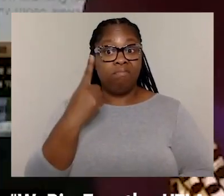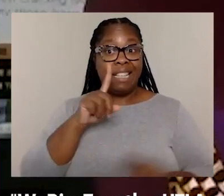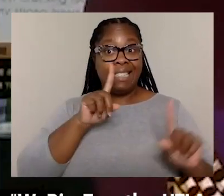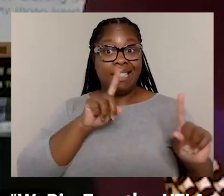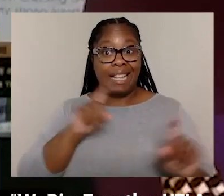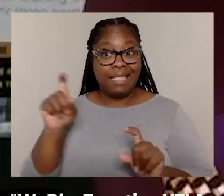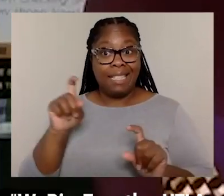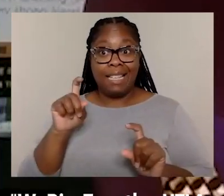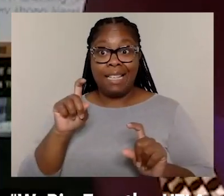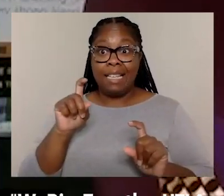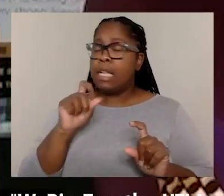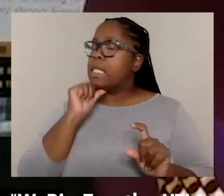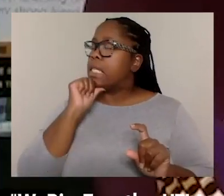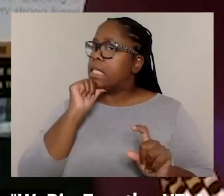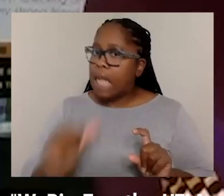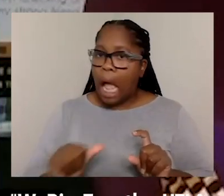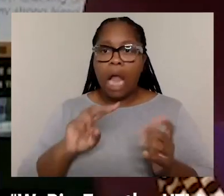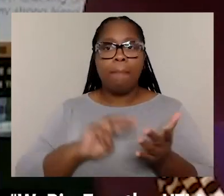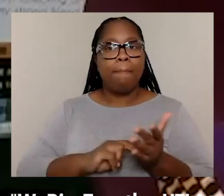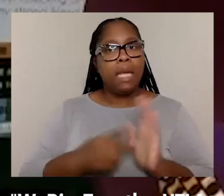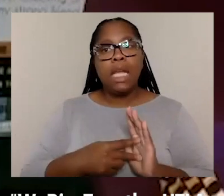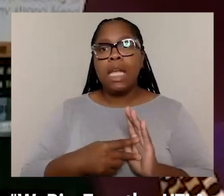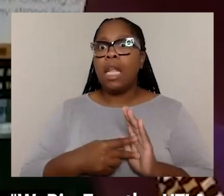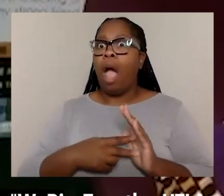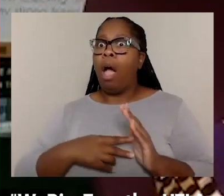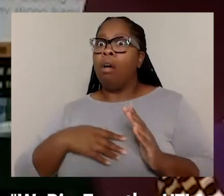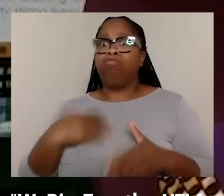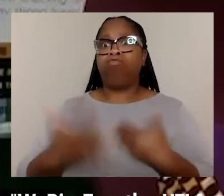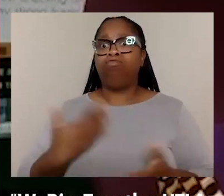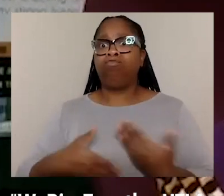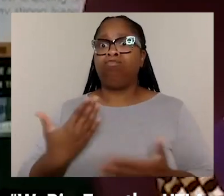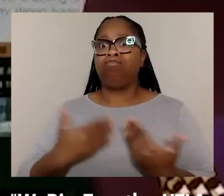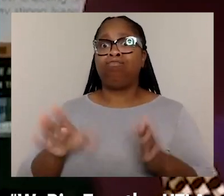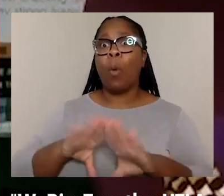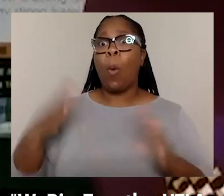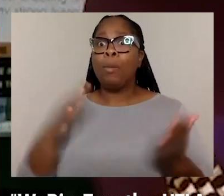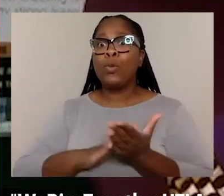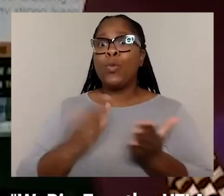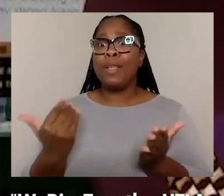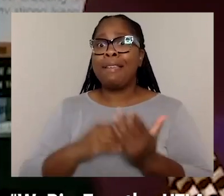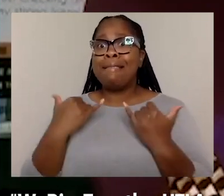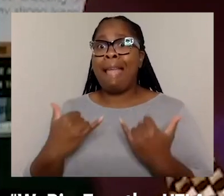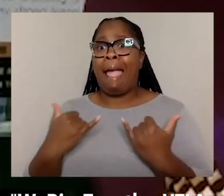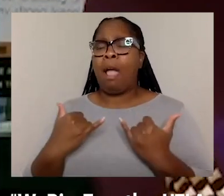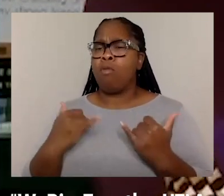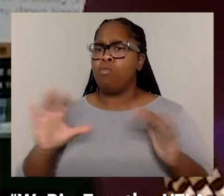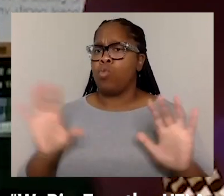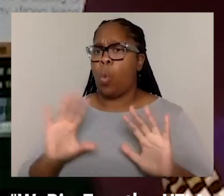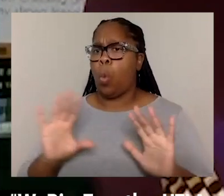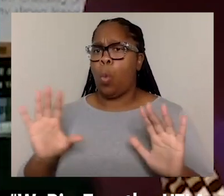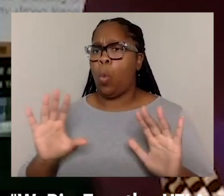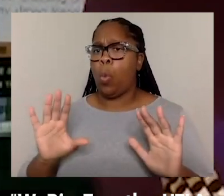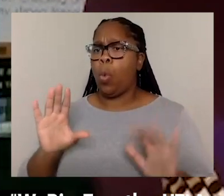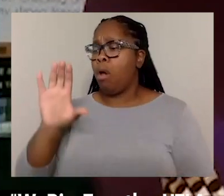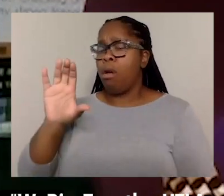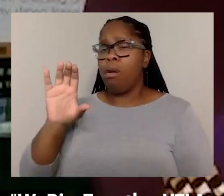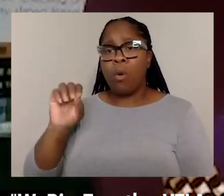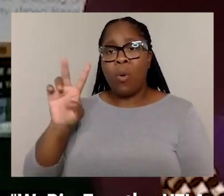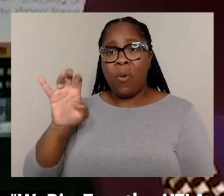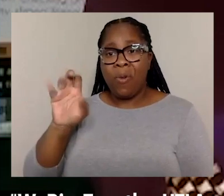mean an accelerated move toward a physical return to schools. The spread of COVID-19 in